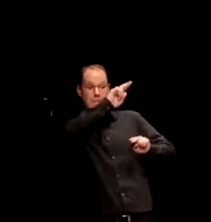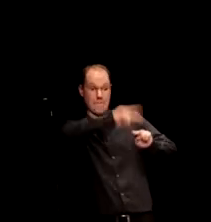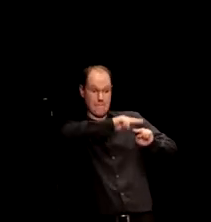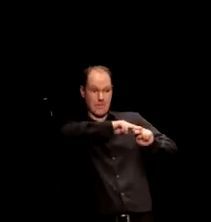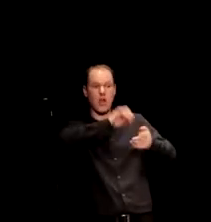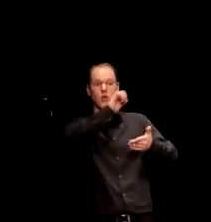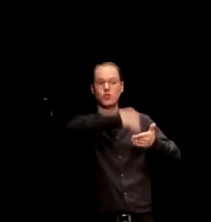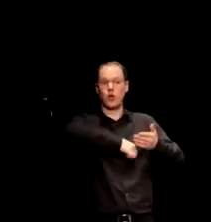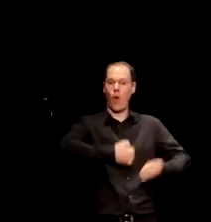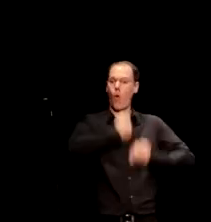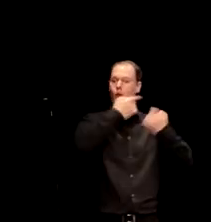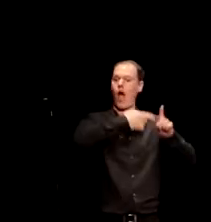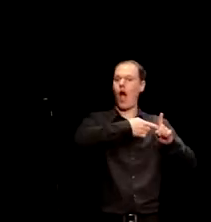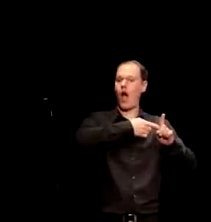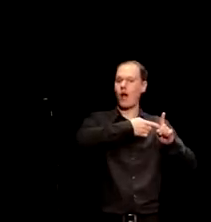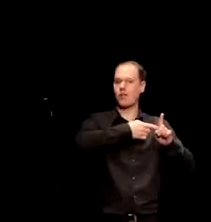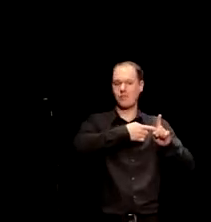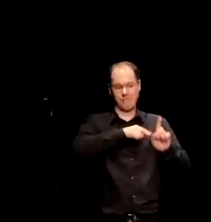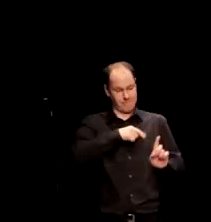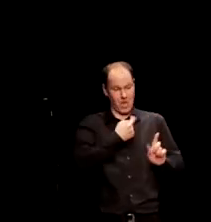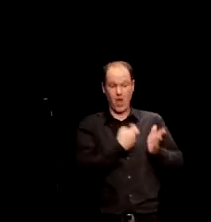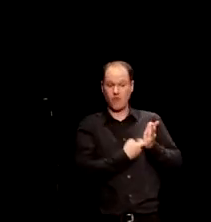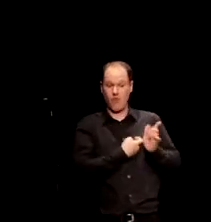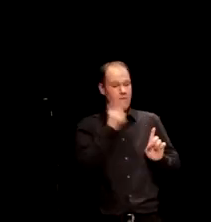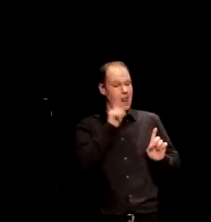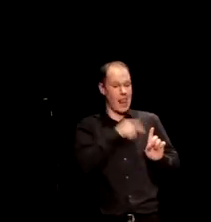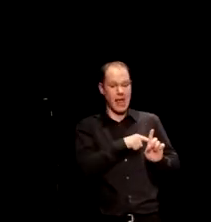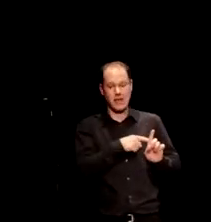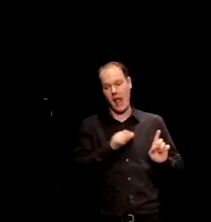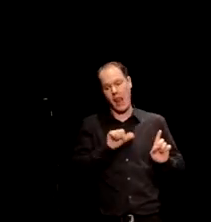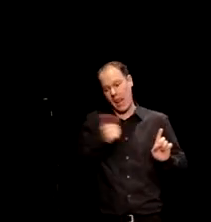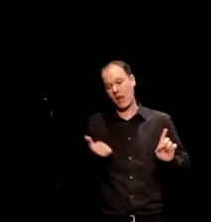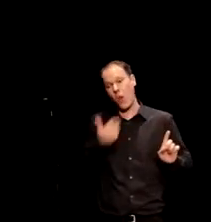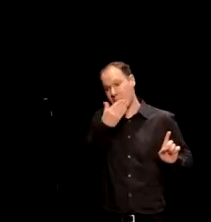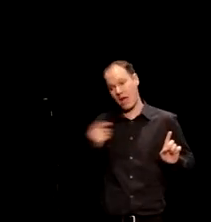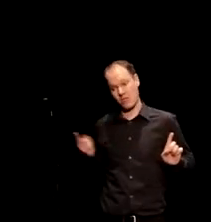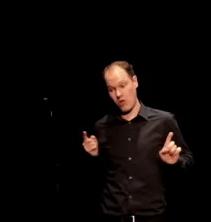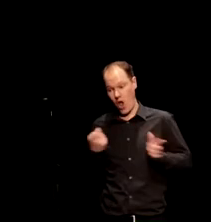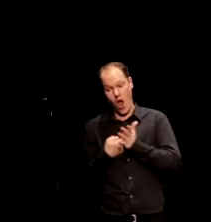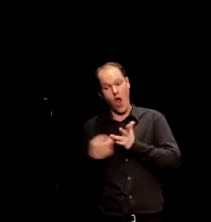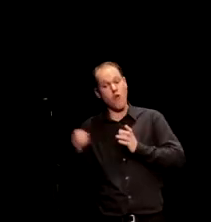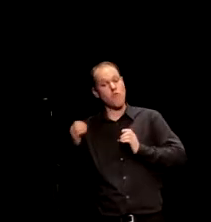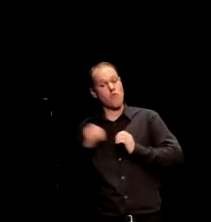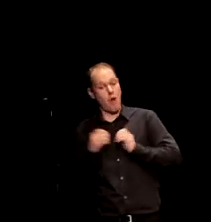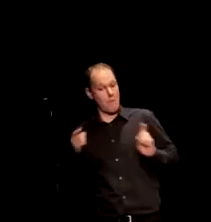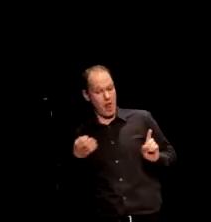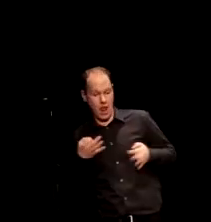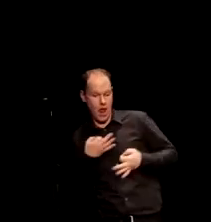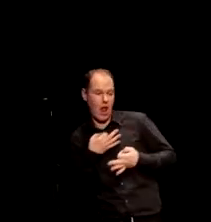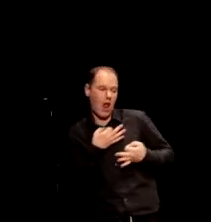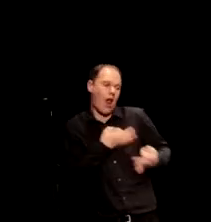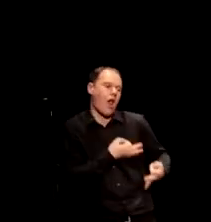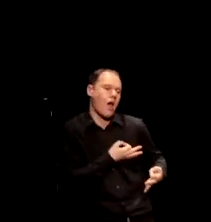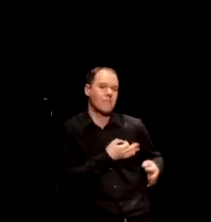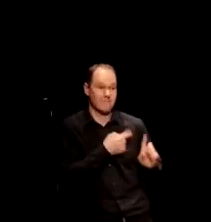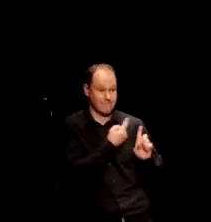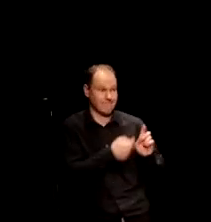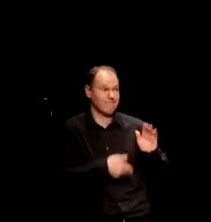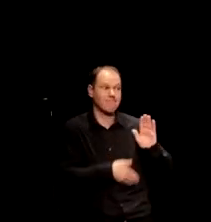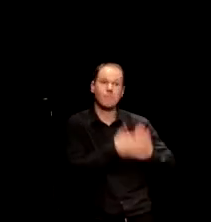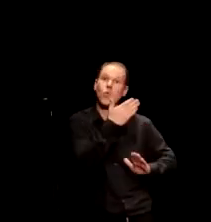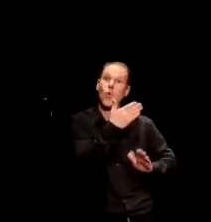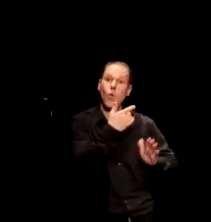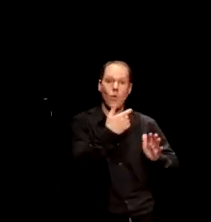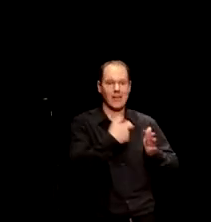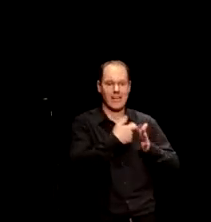coloured people and by a young man next door, Rob. She goes to be a typist in Kingston. There, her employer